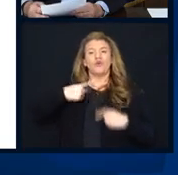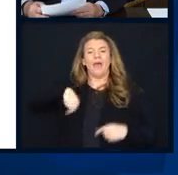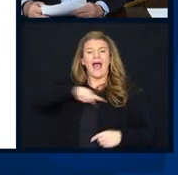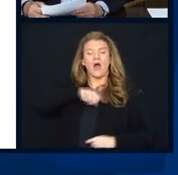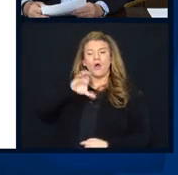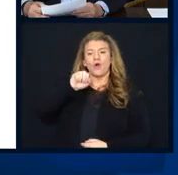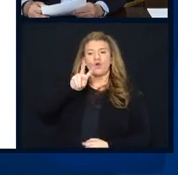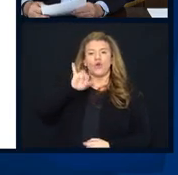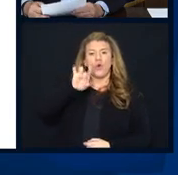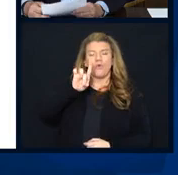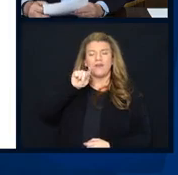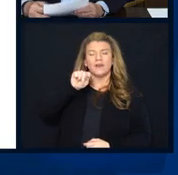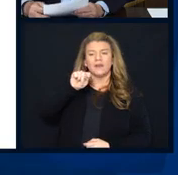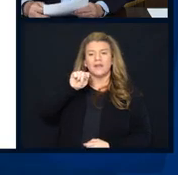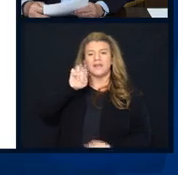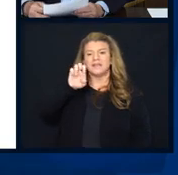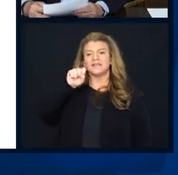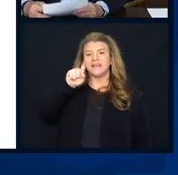test,